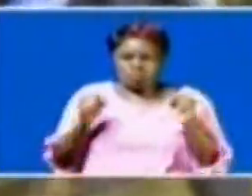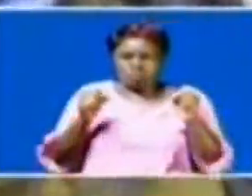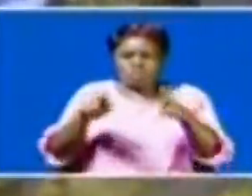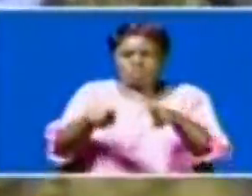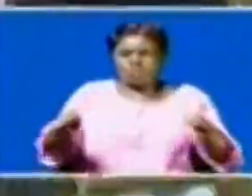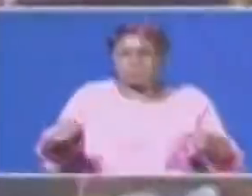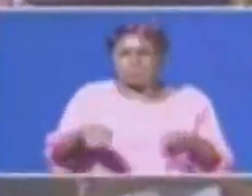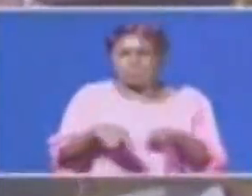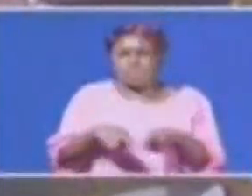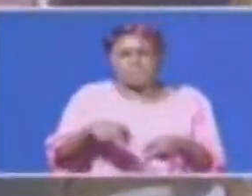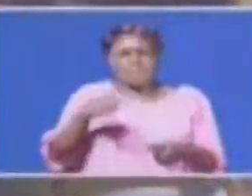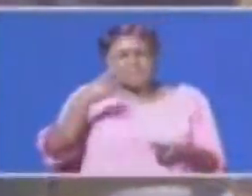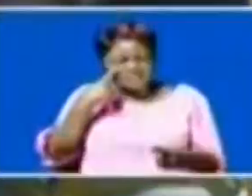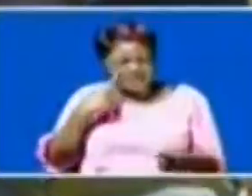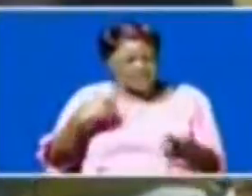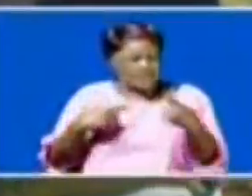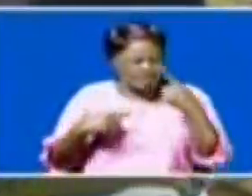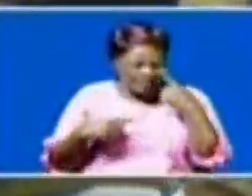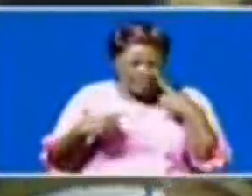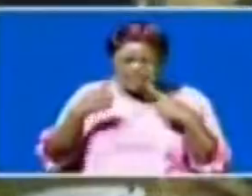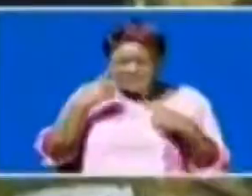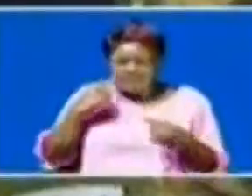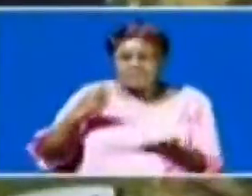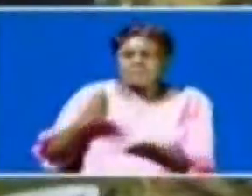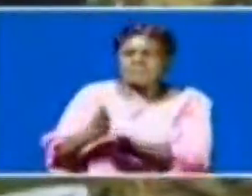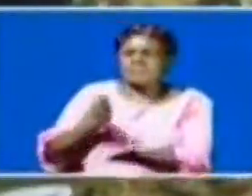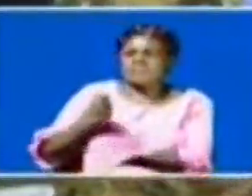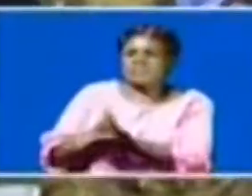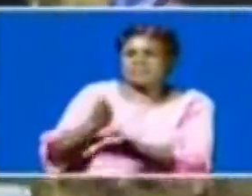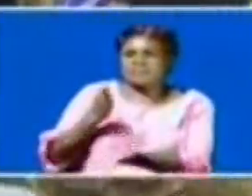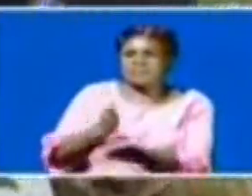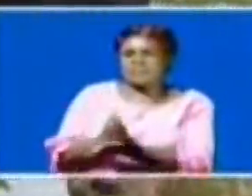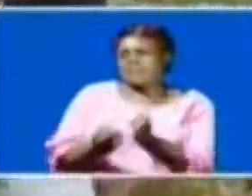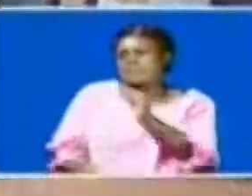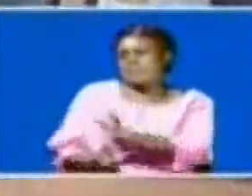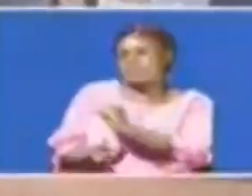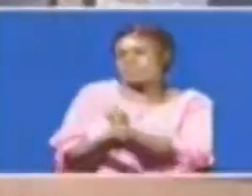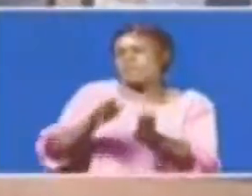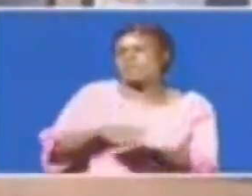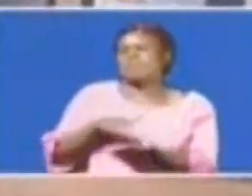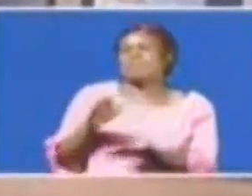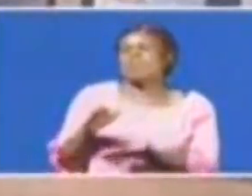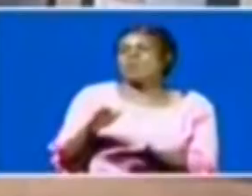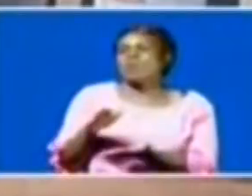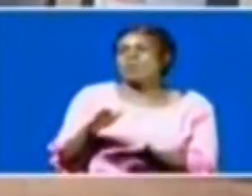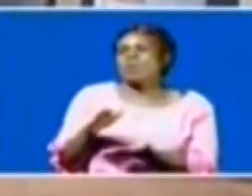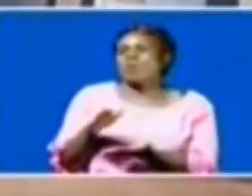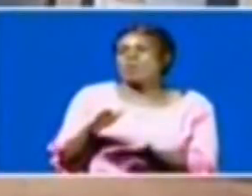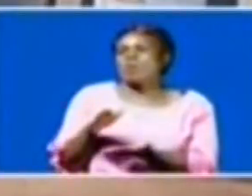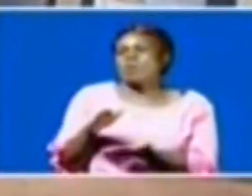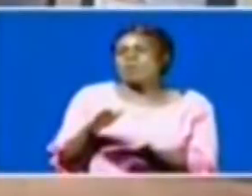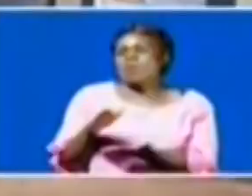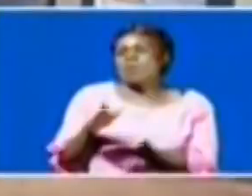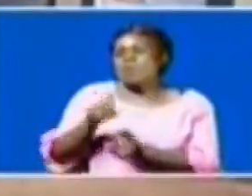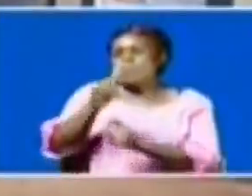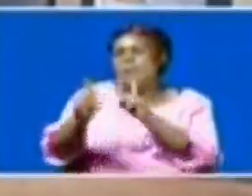was there was crying, "Justice, justice." So that in itself explains a lot, despite the fact that she could not allow us to interview her